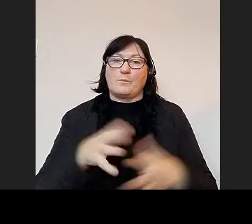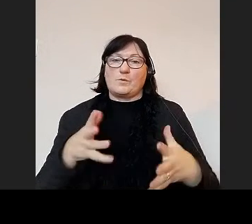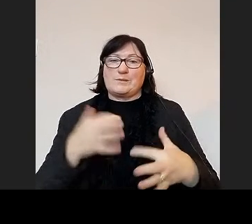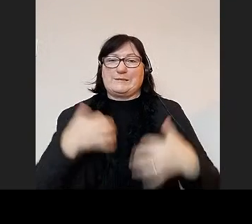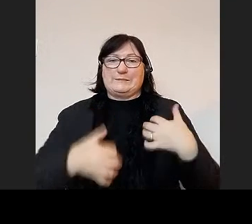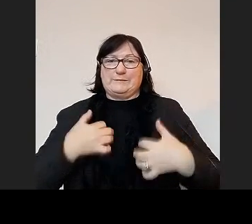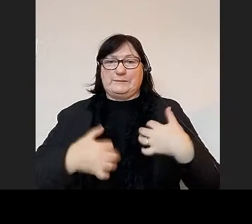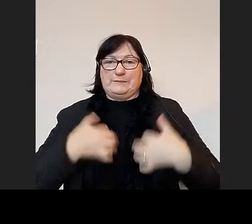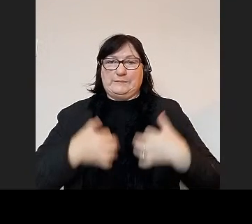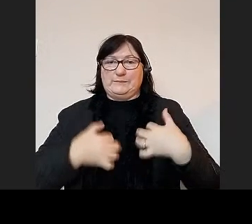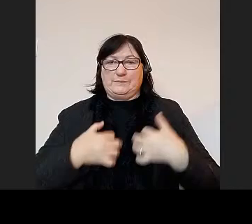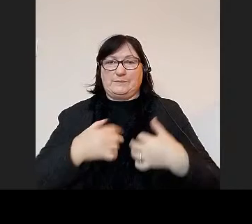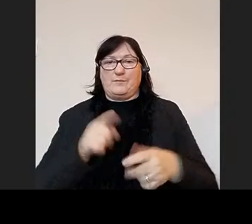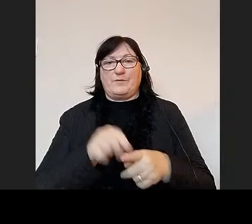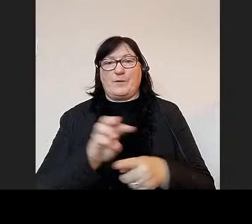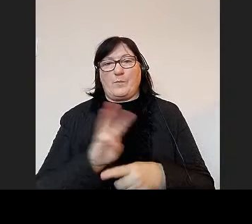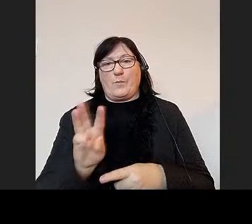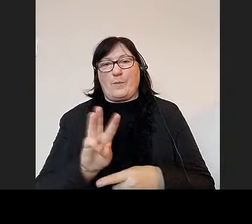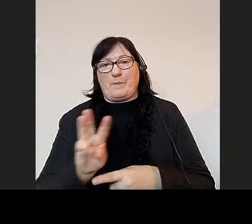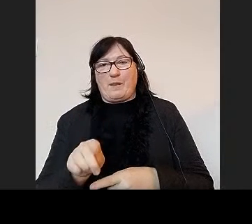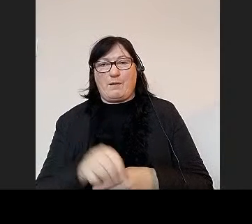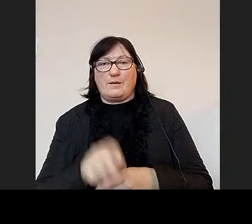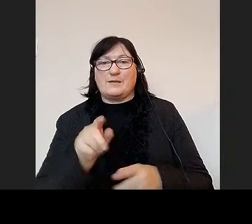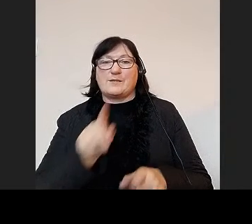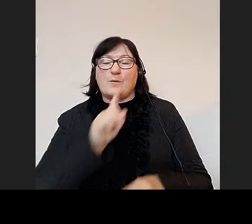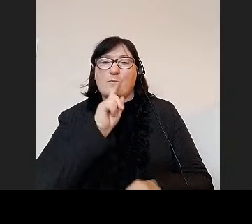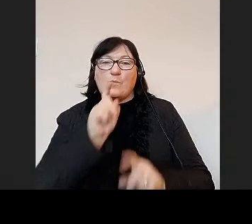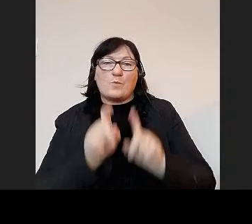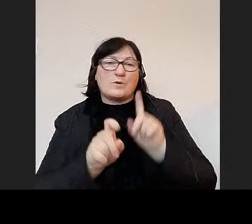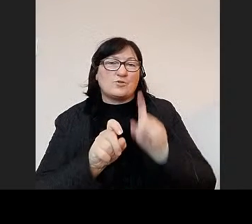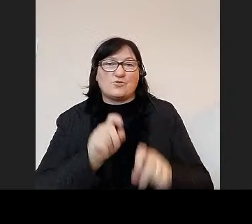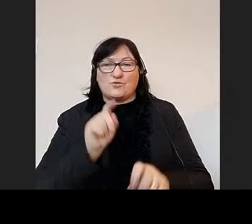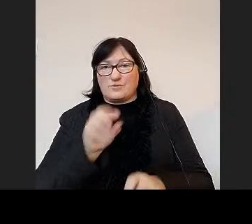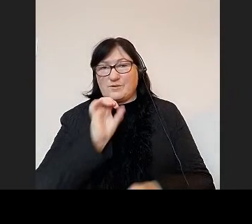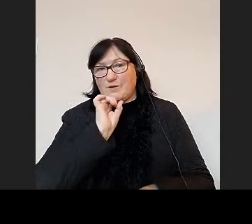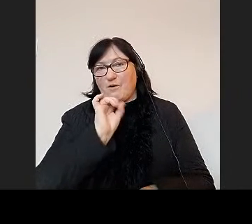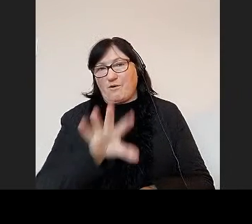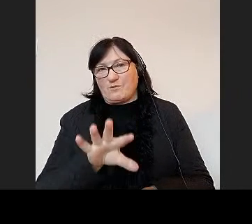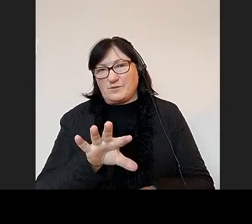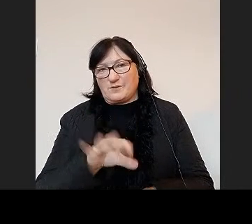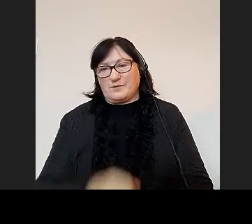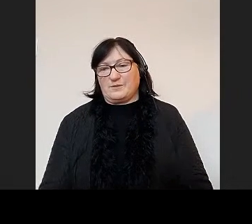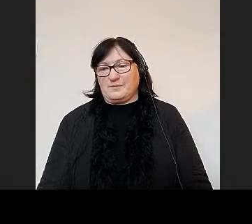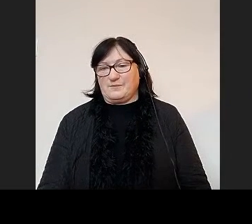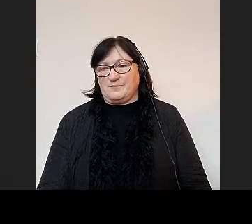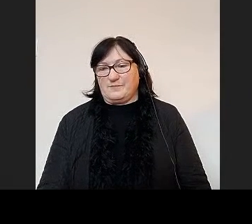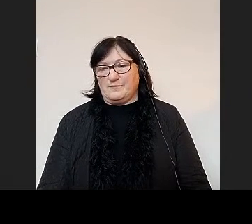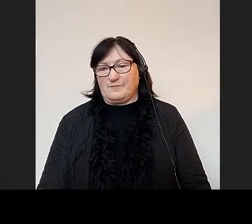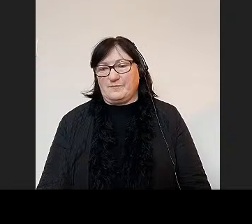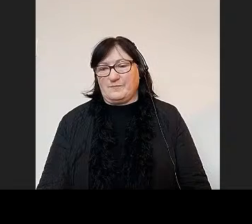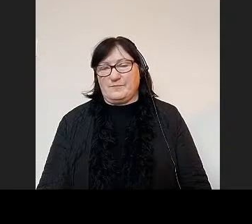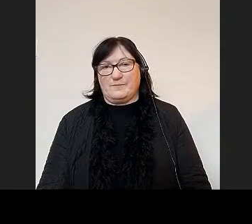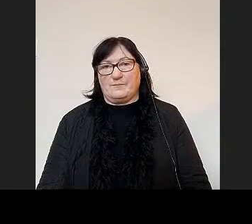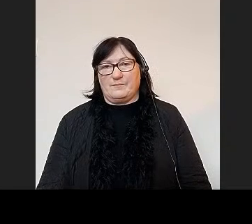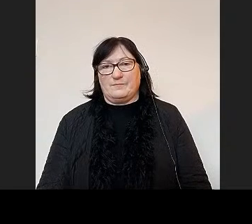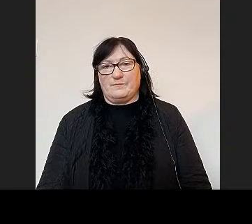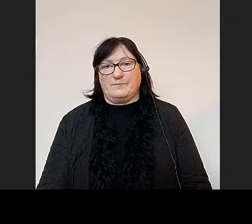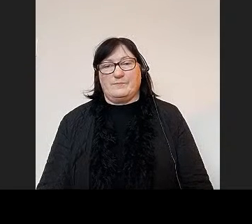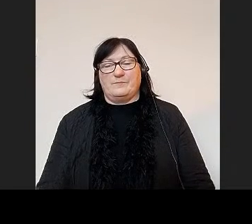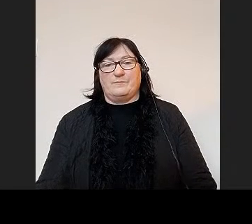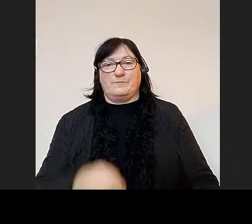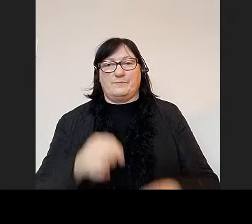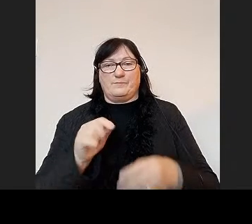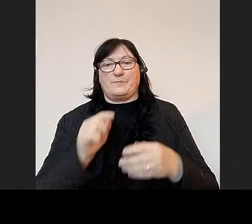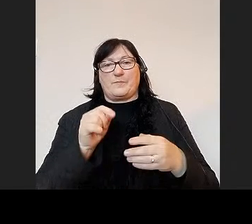the webinar, which is the questions and answers session. Nora Letuge will be leading a team